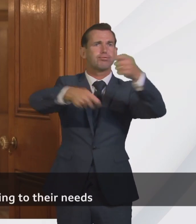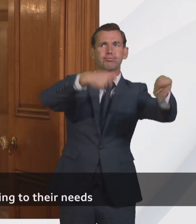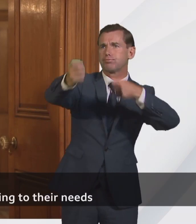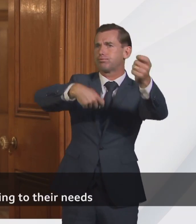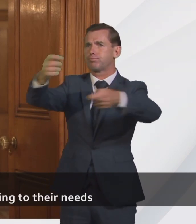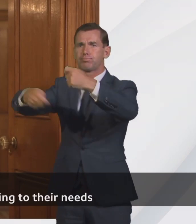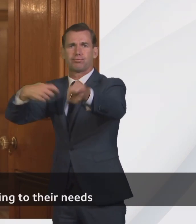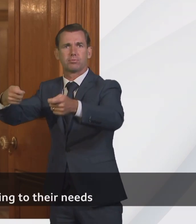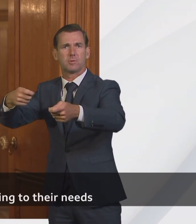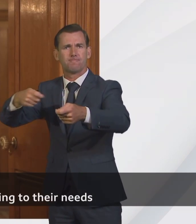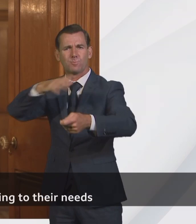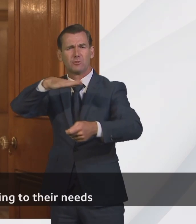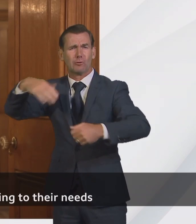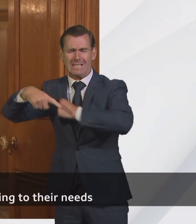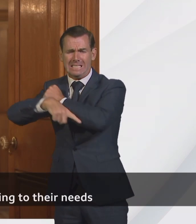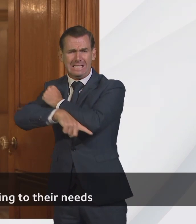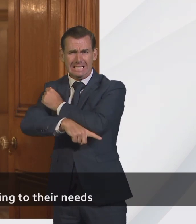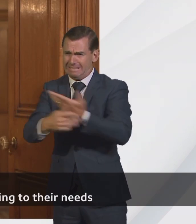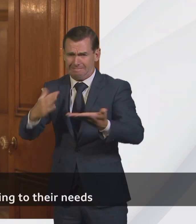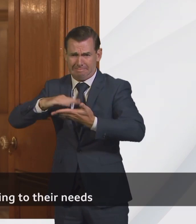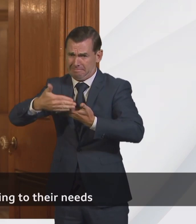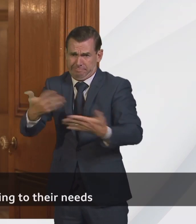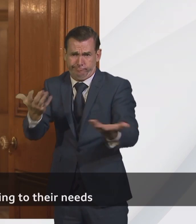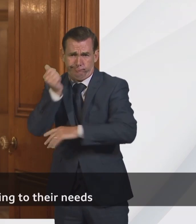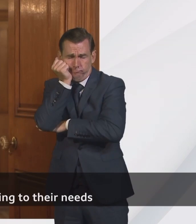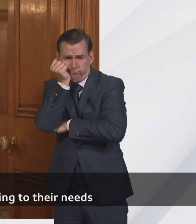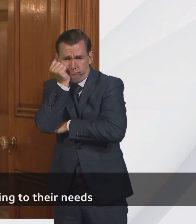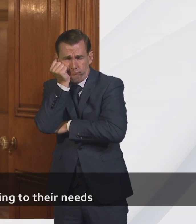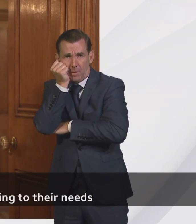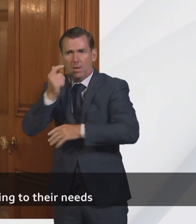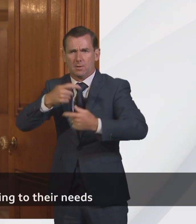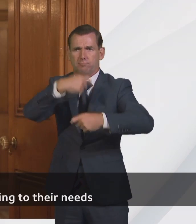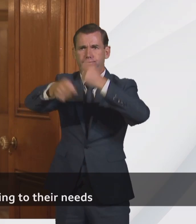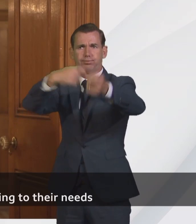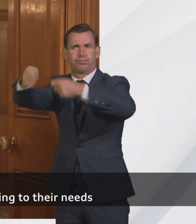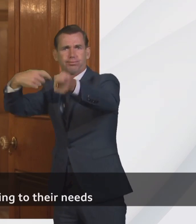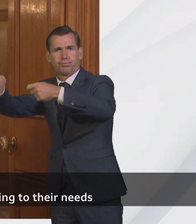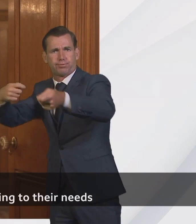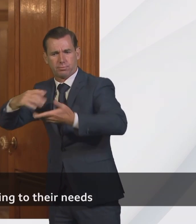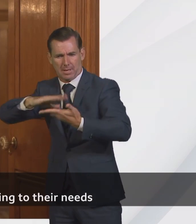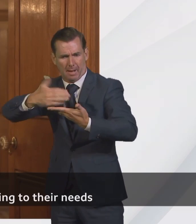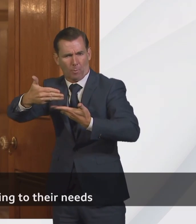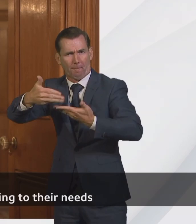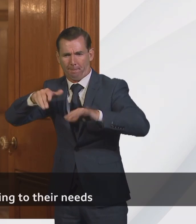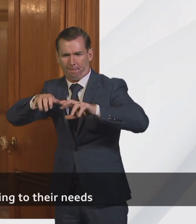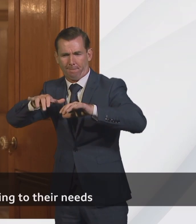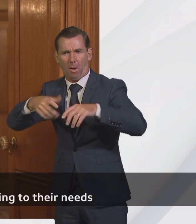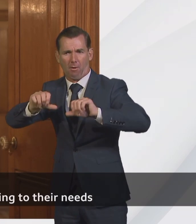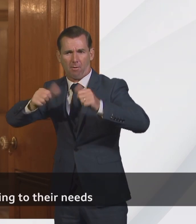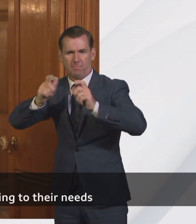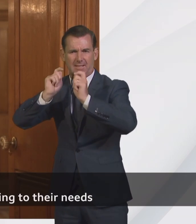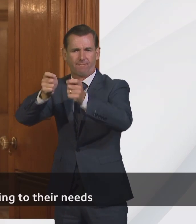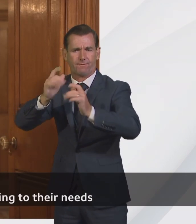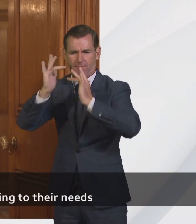those children who are from the most disadvantaged and vulnerable backgrounds, and making sure that they have internet access. But